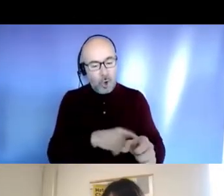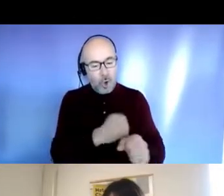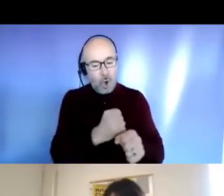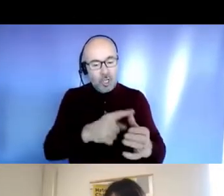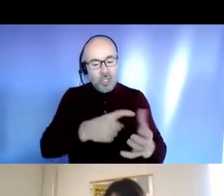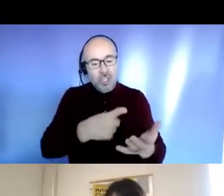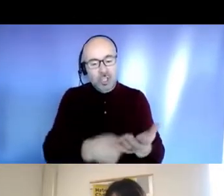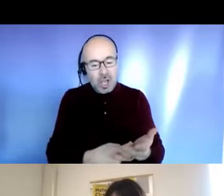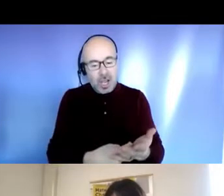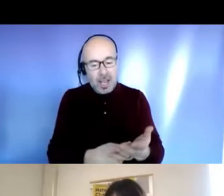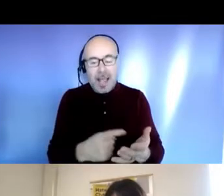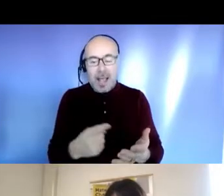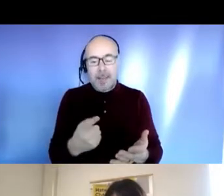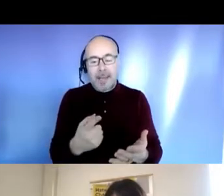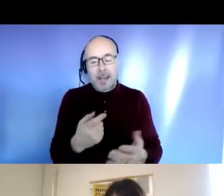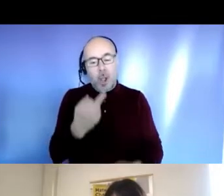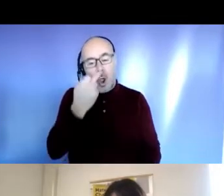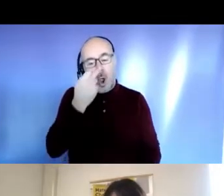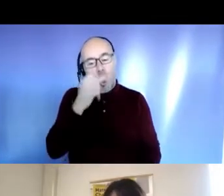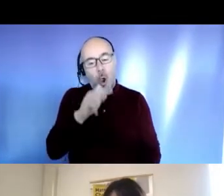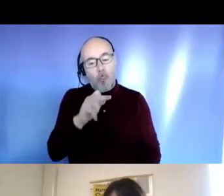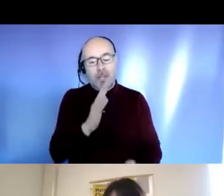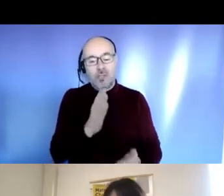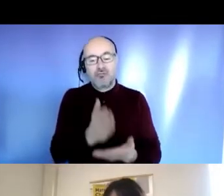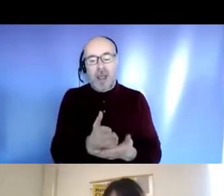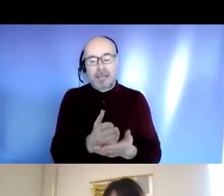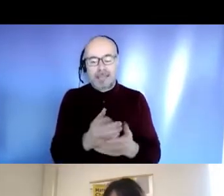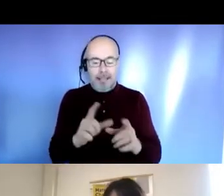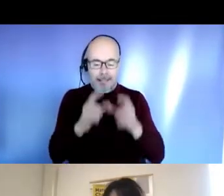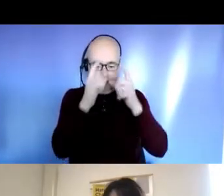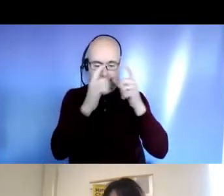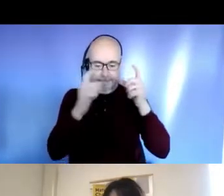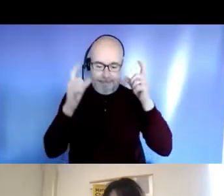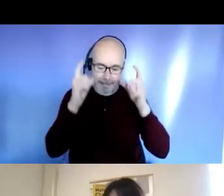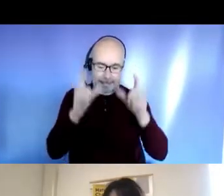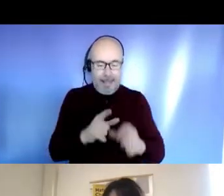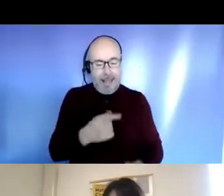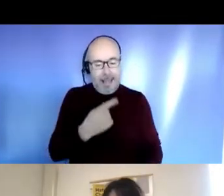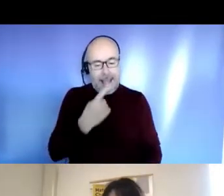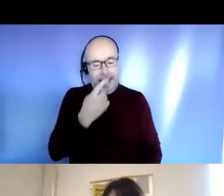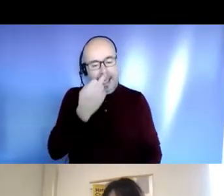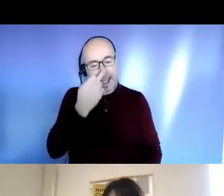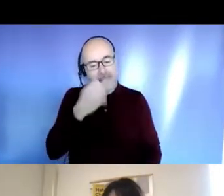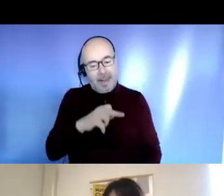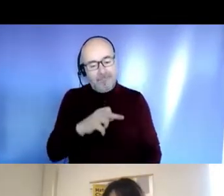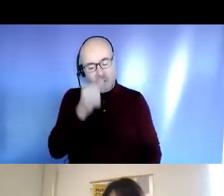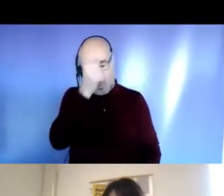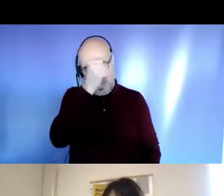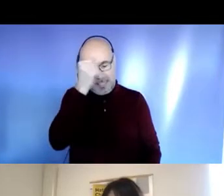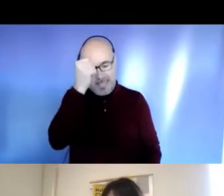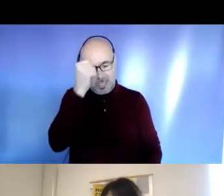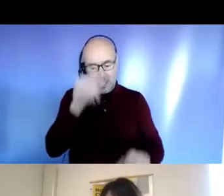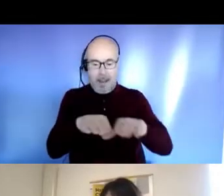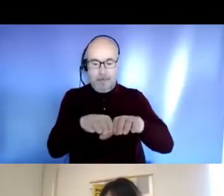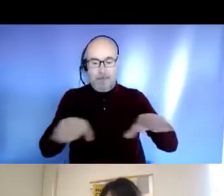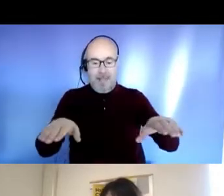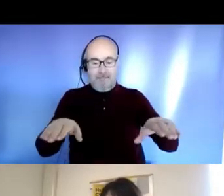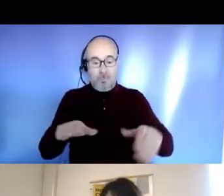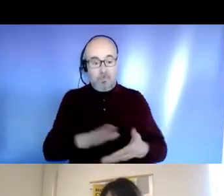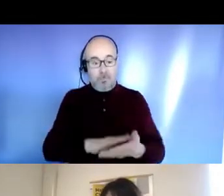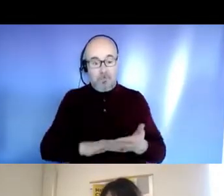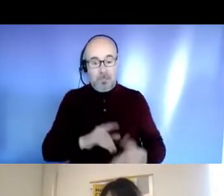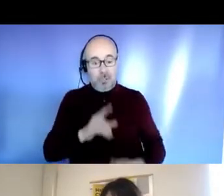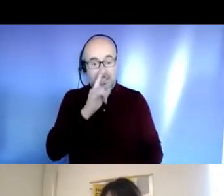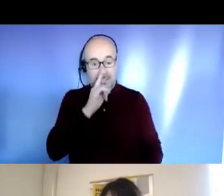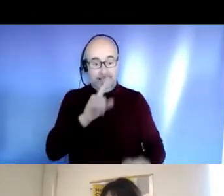reality platform and also an artificial intelligence-based platform. So we'll have an ability, as you can kind of see in the top, or